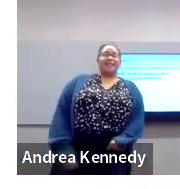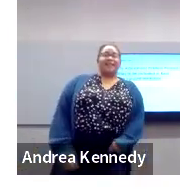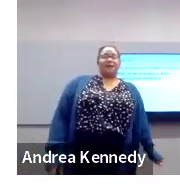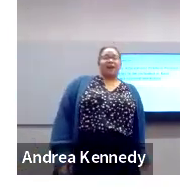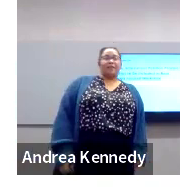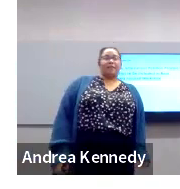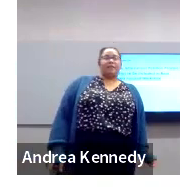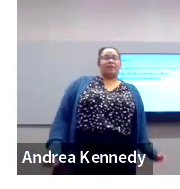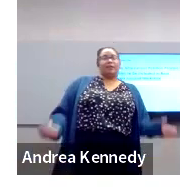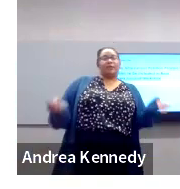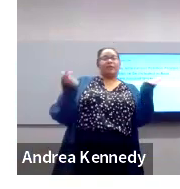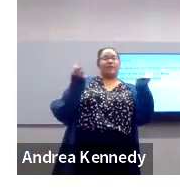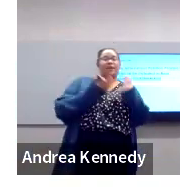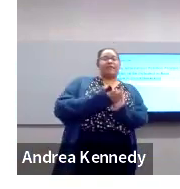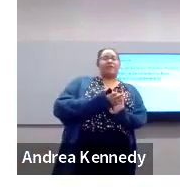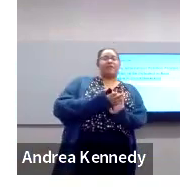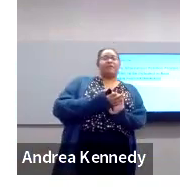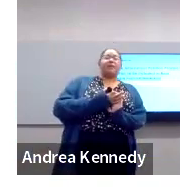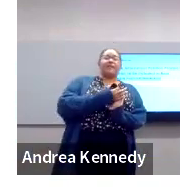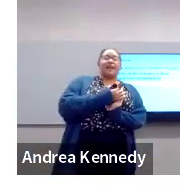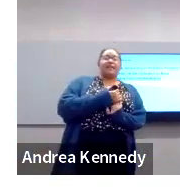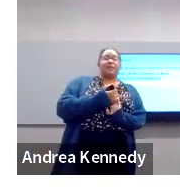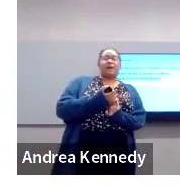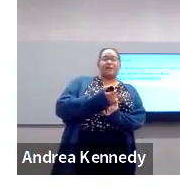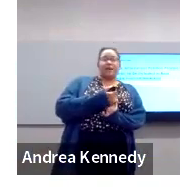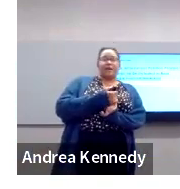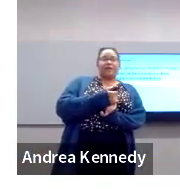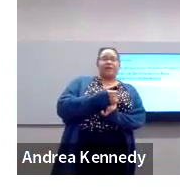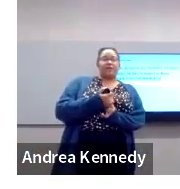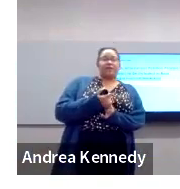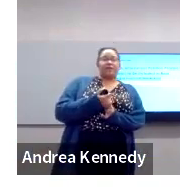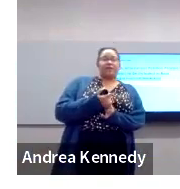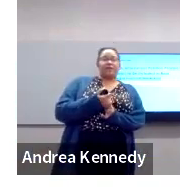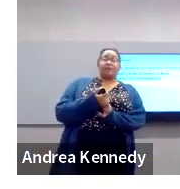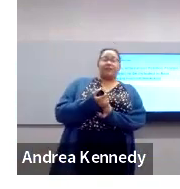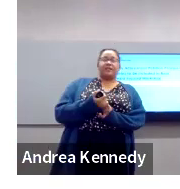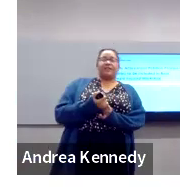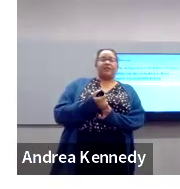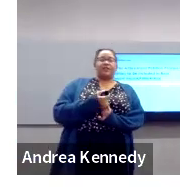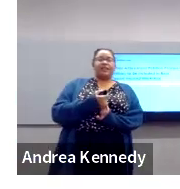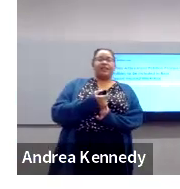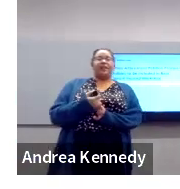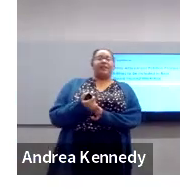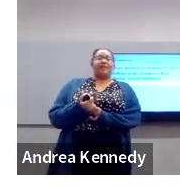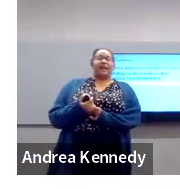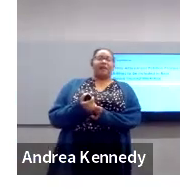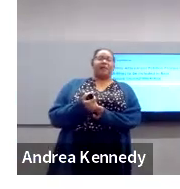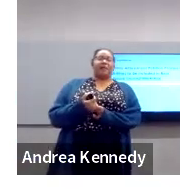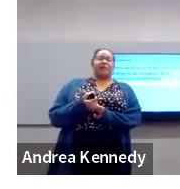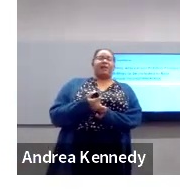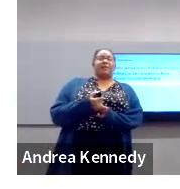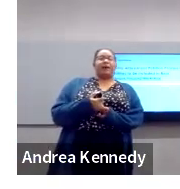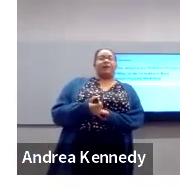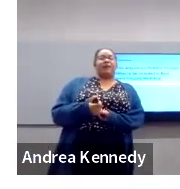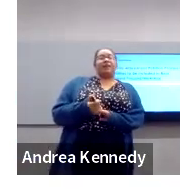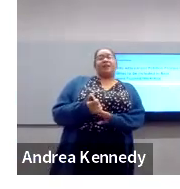All right, welcome to the October 10th webinar for the Rent Stabilization Division. Tonight